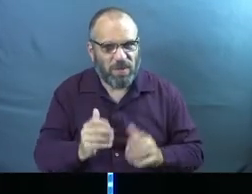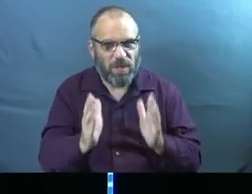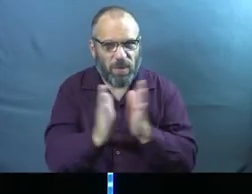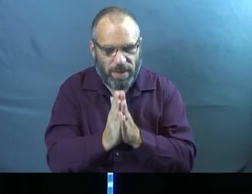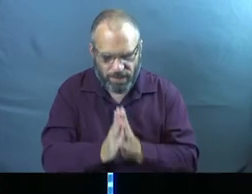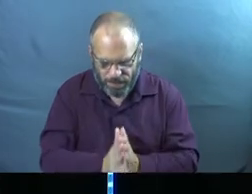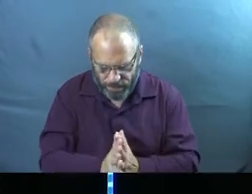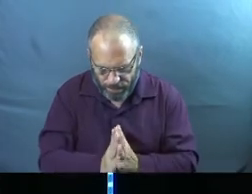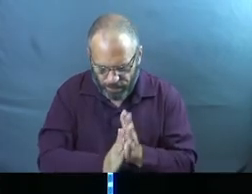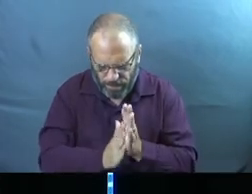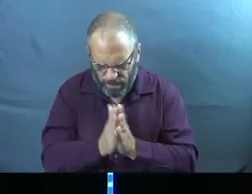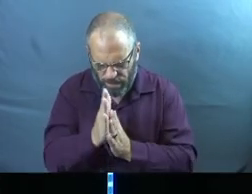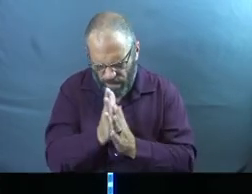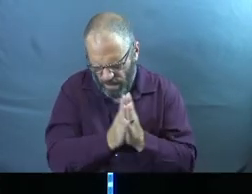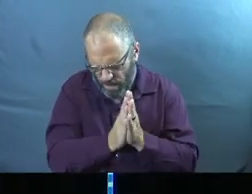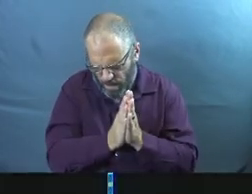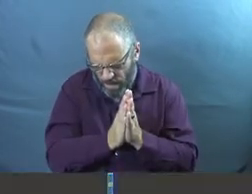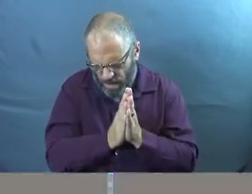pray.